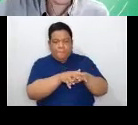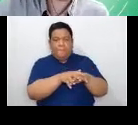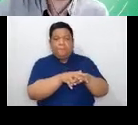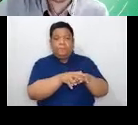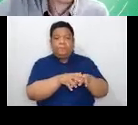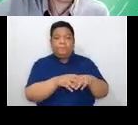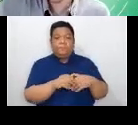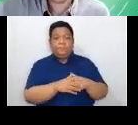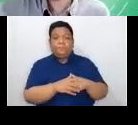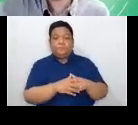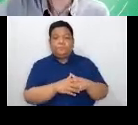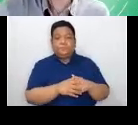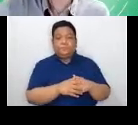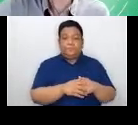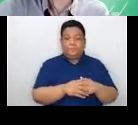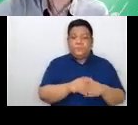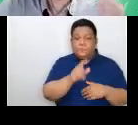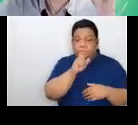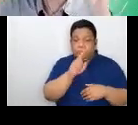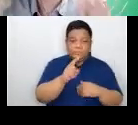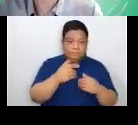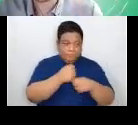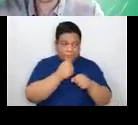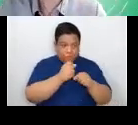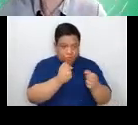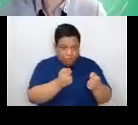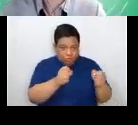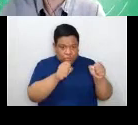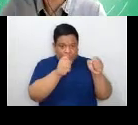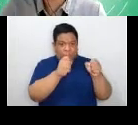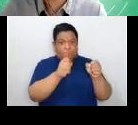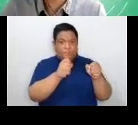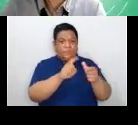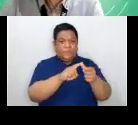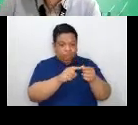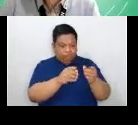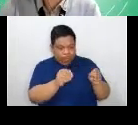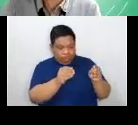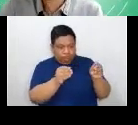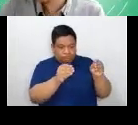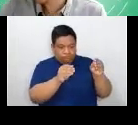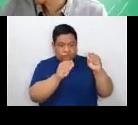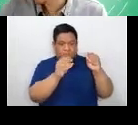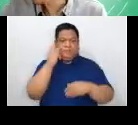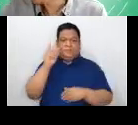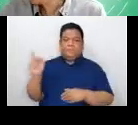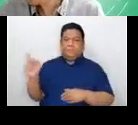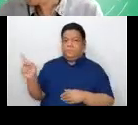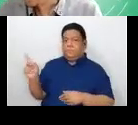fuse and deposit material in a specific shape and you model the final shape, you can get stuff like this.